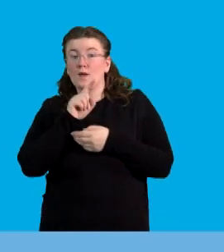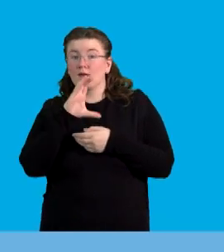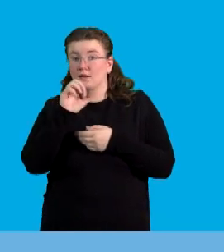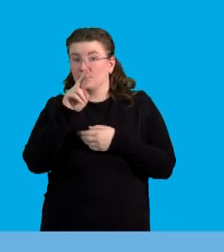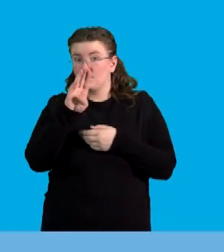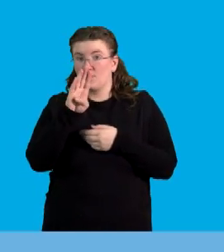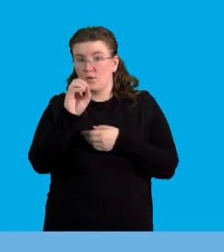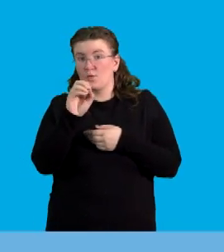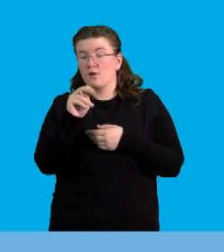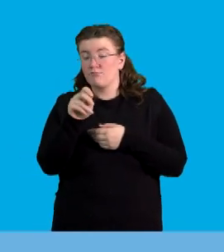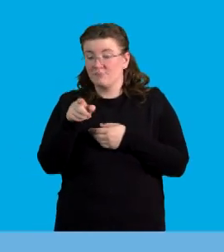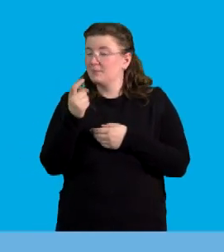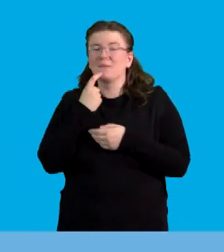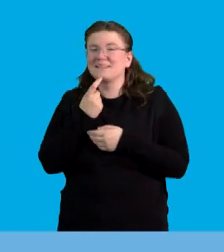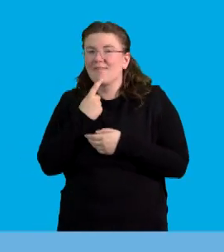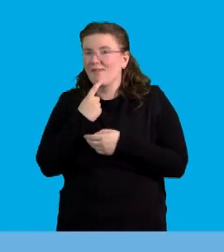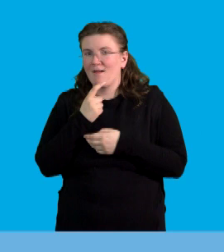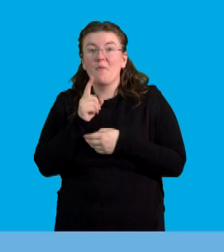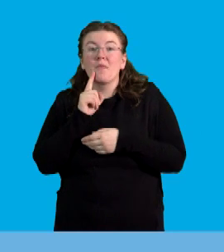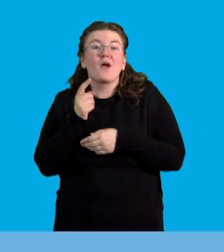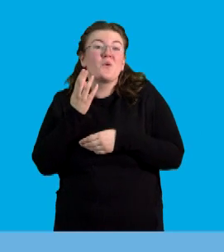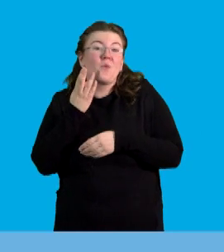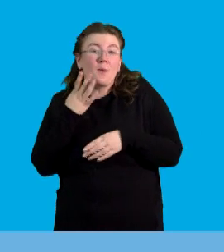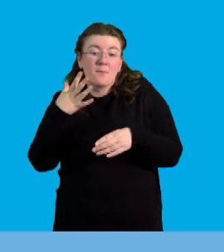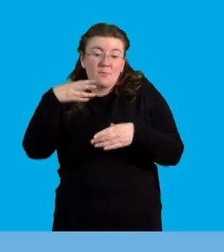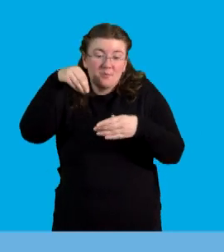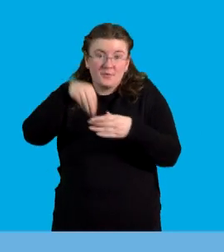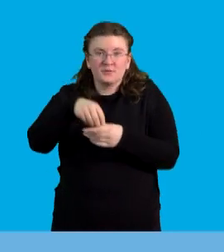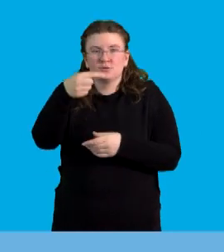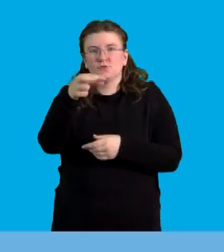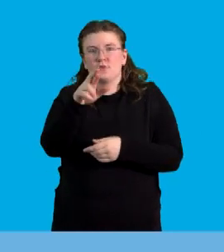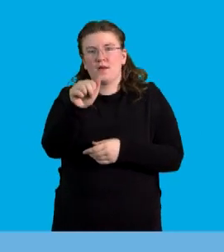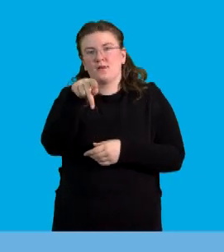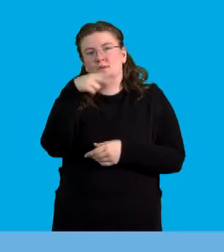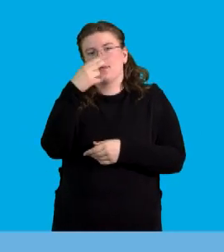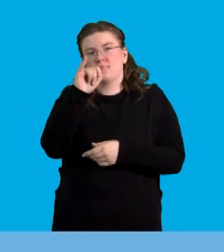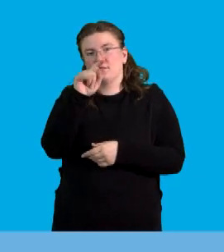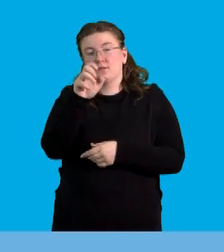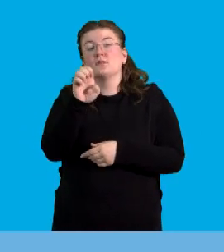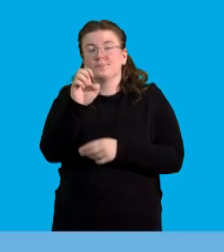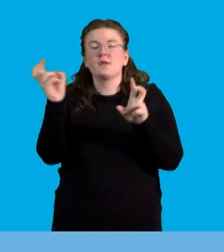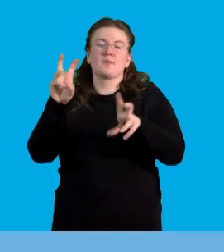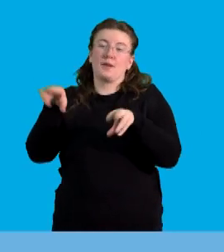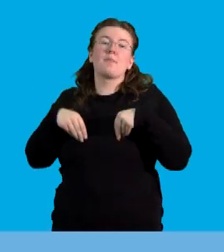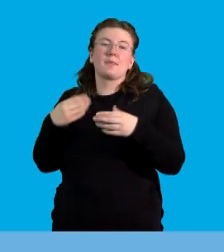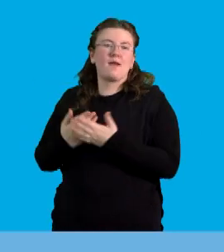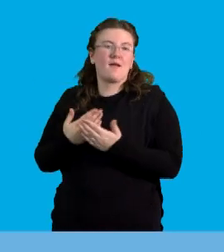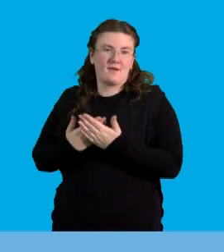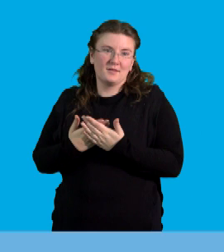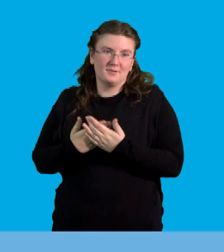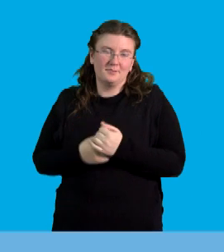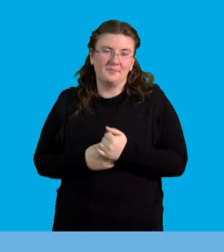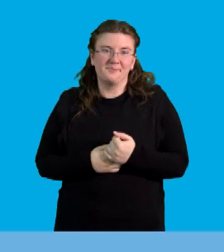not a non-metal, but carbon in a form of graphite can be able to conduct electricity. So non-metals except